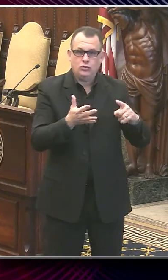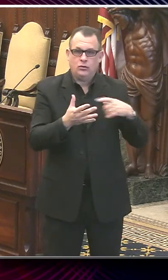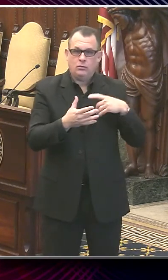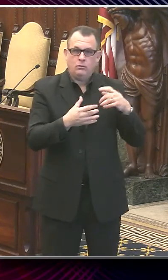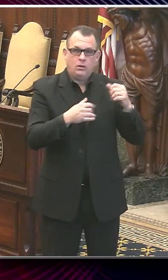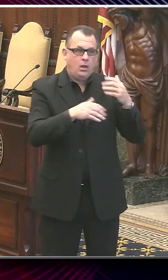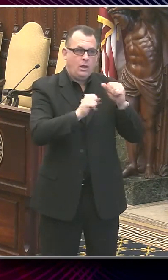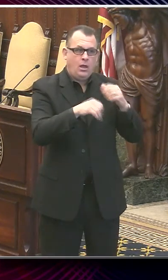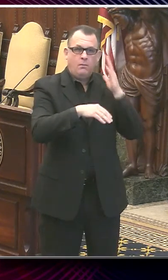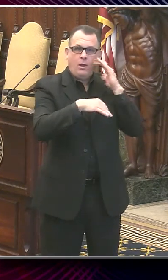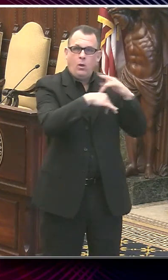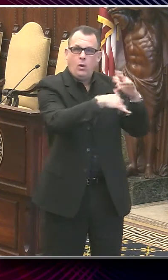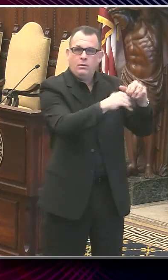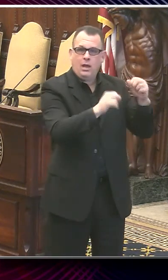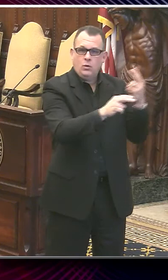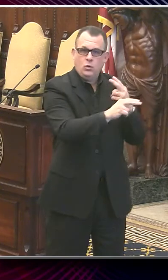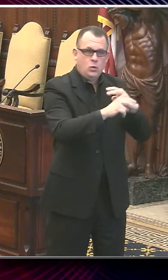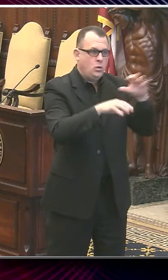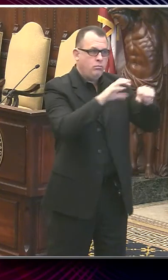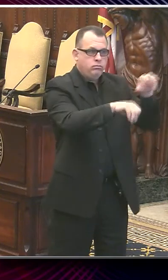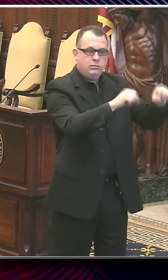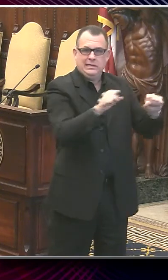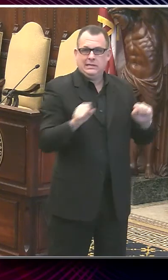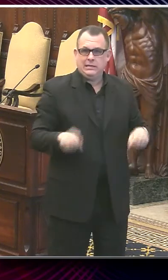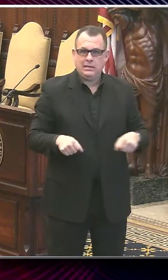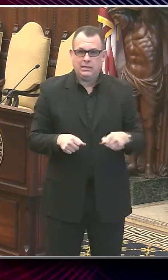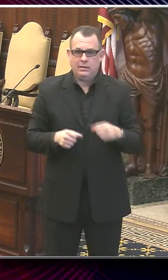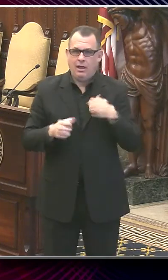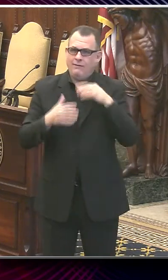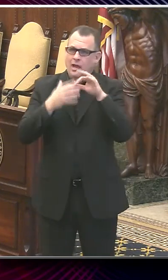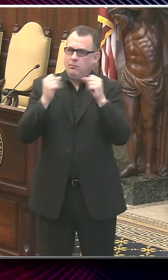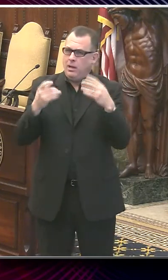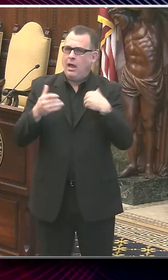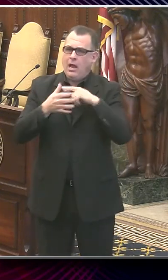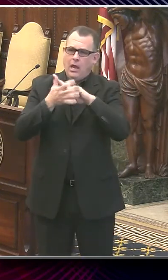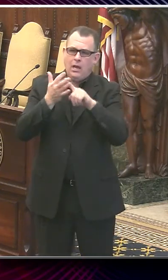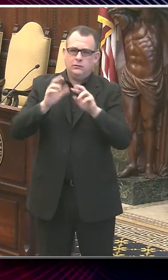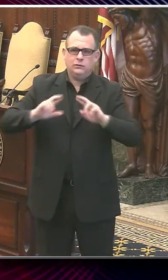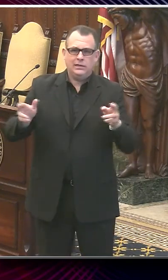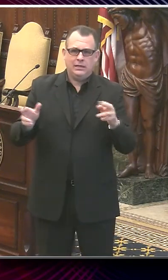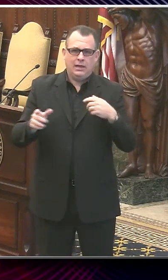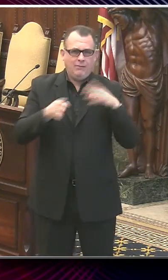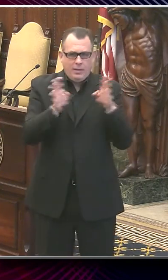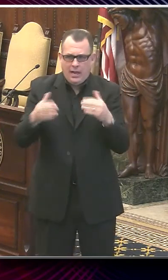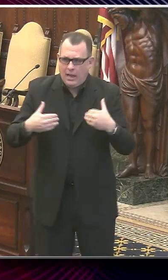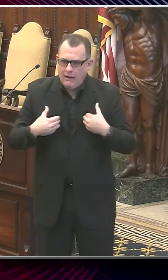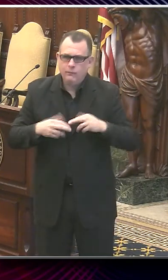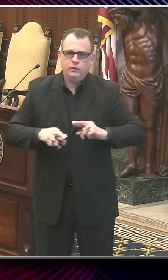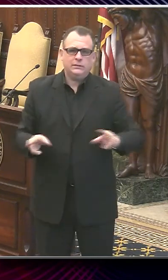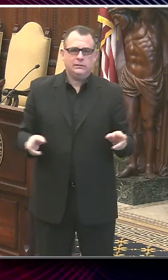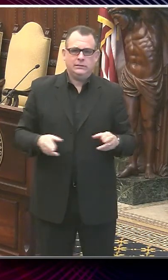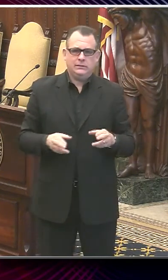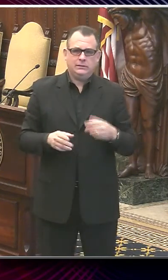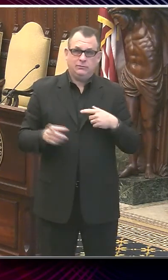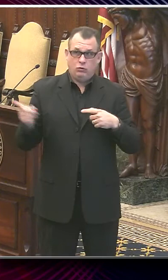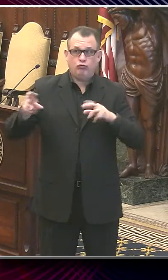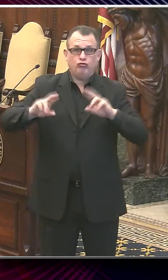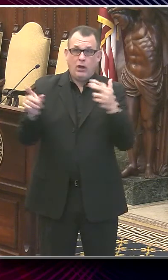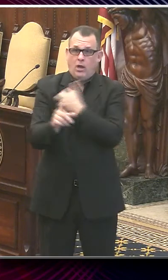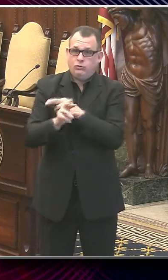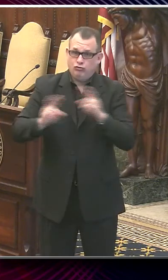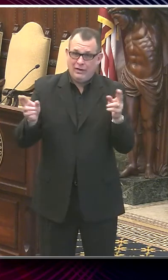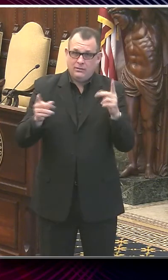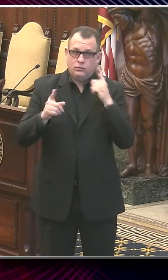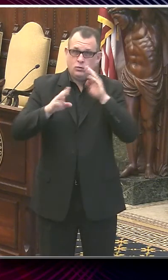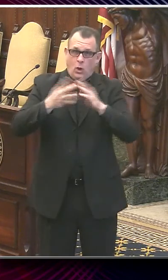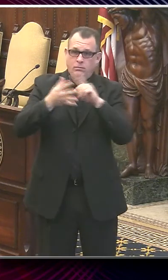additional beds. So we do think that they have those options, and those are, they need to be prepared for those options. So it's mainly